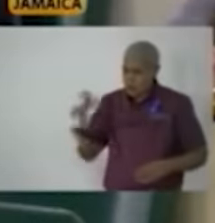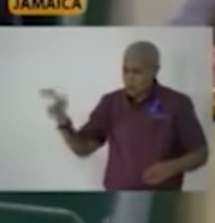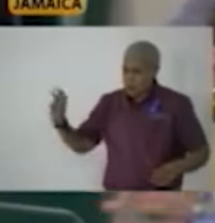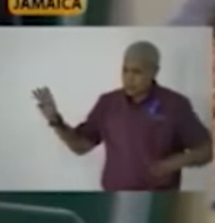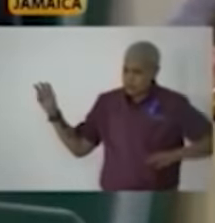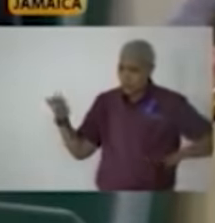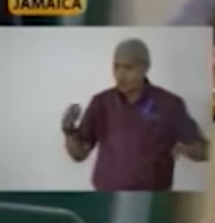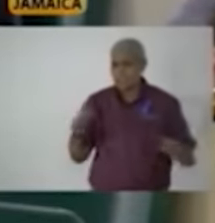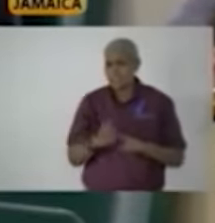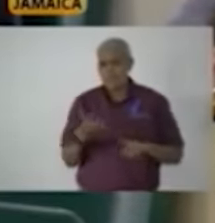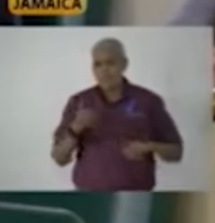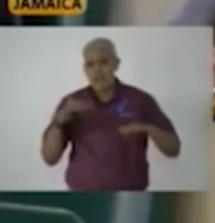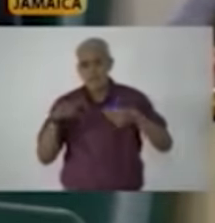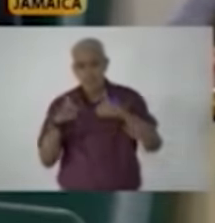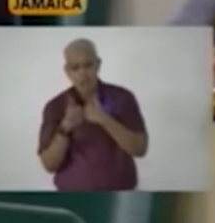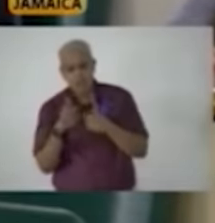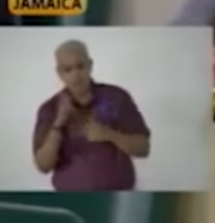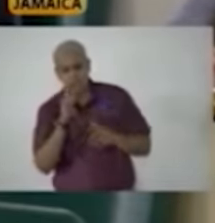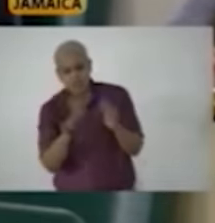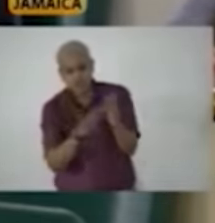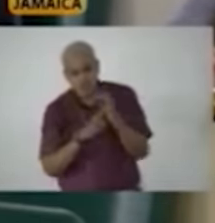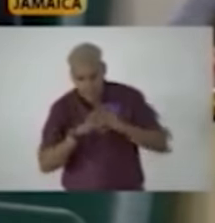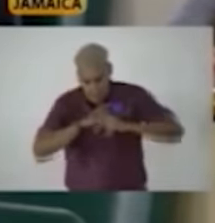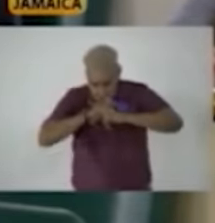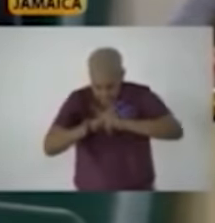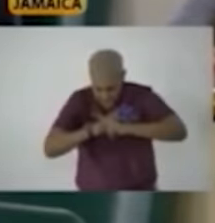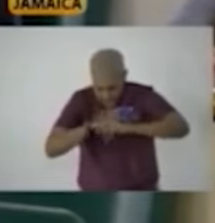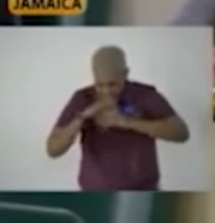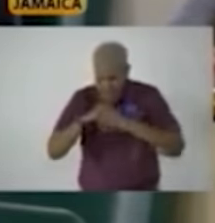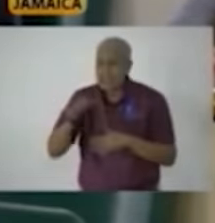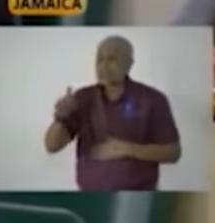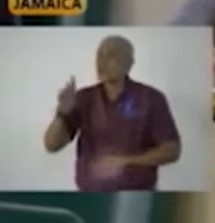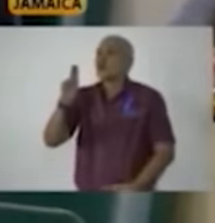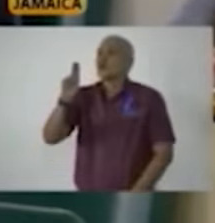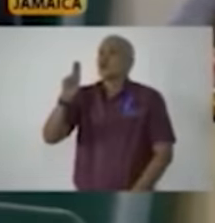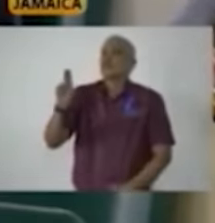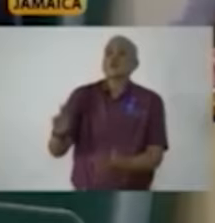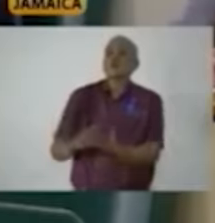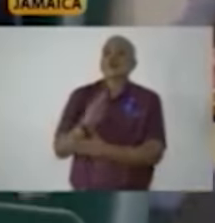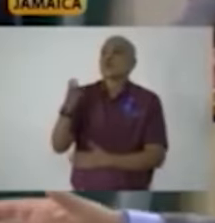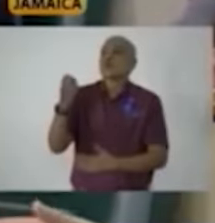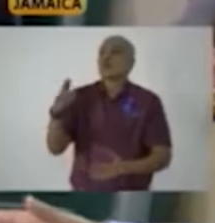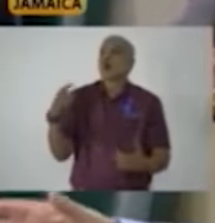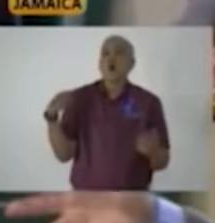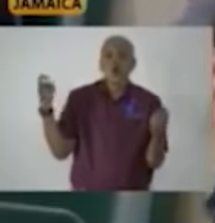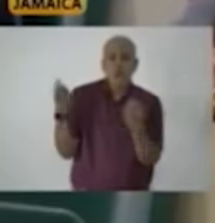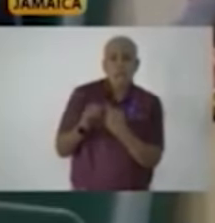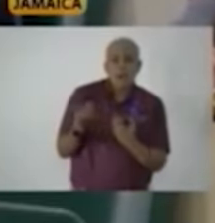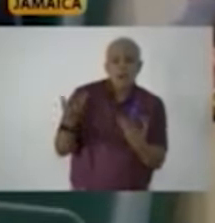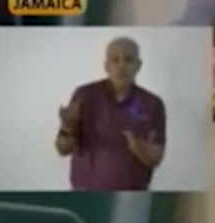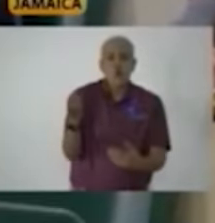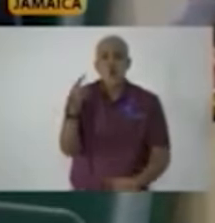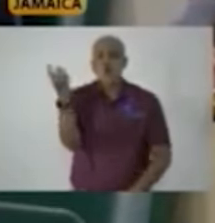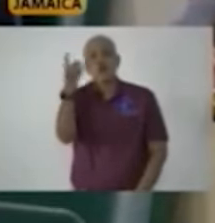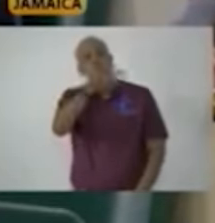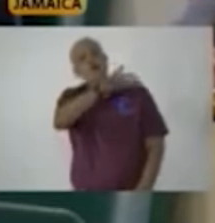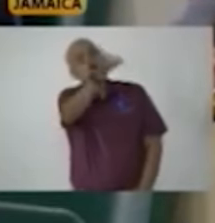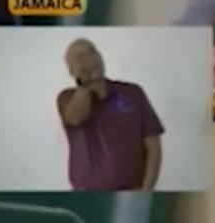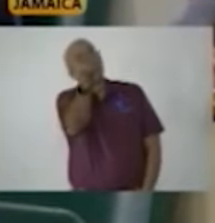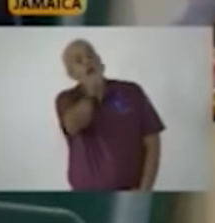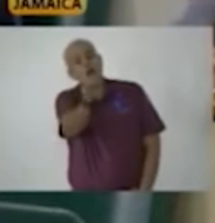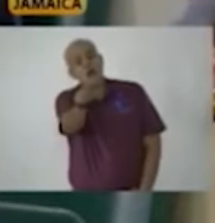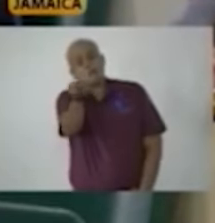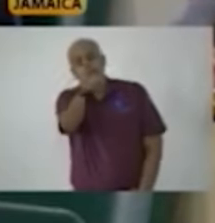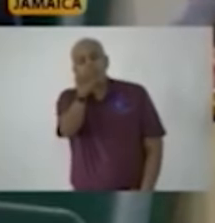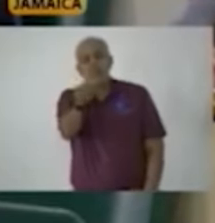Westmoreland having an accident that requires care in the university, or Spanish Town, or somewhere else,